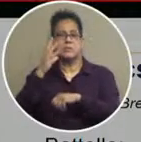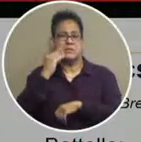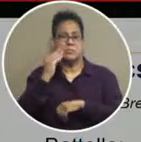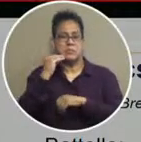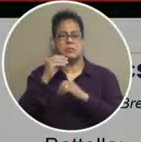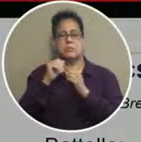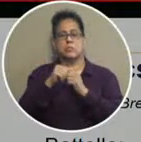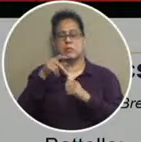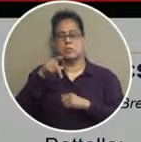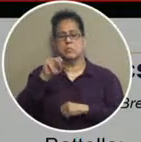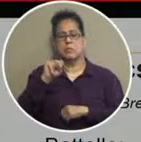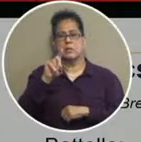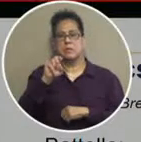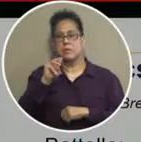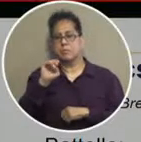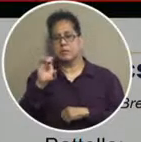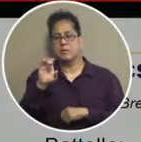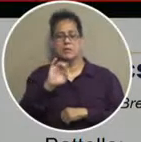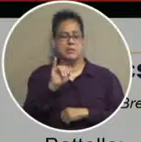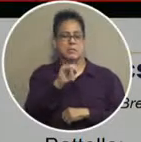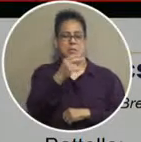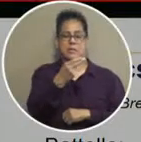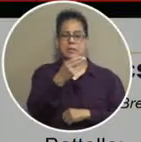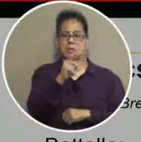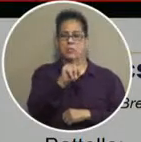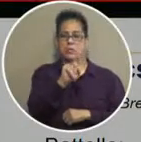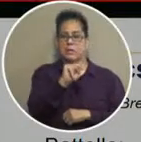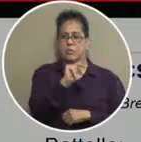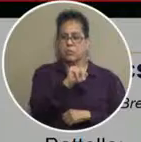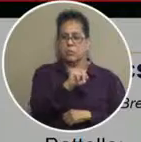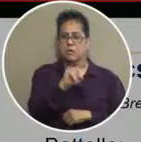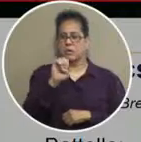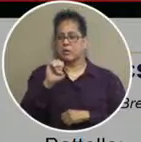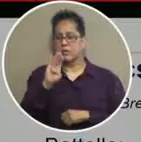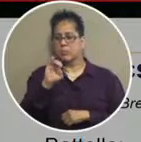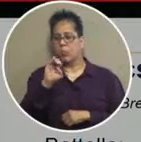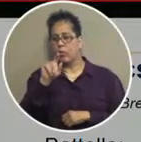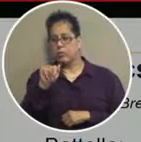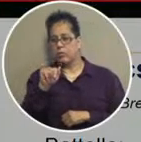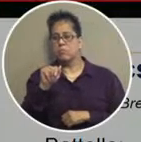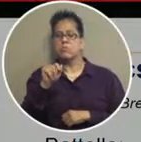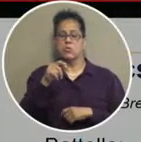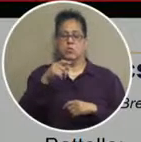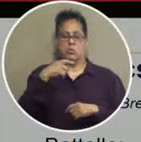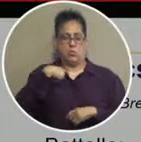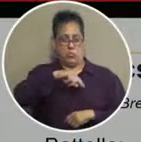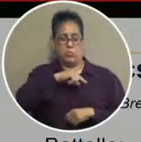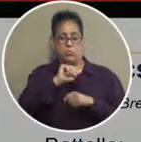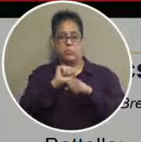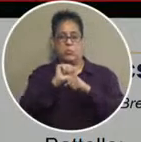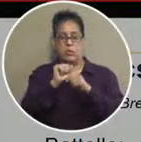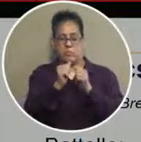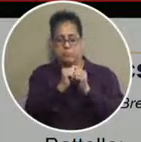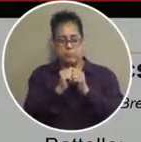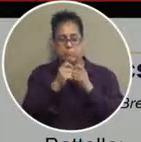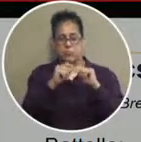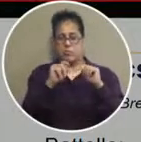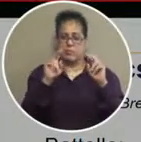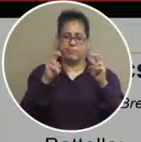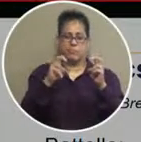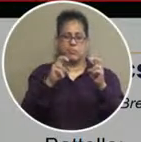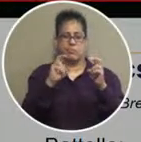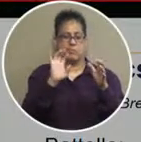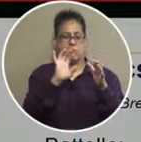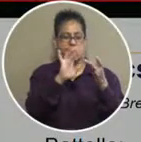pandemic response, including H1N1 and Ebola. And we've been working to really help connect the dots, if you